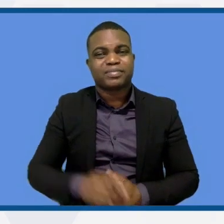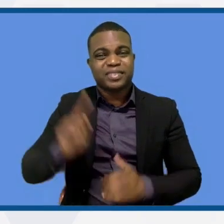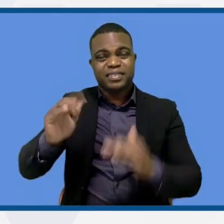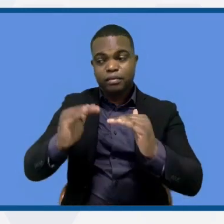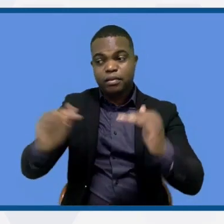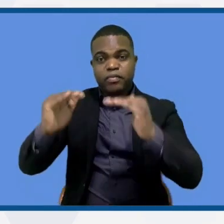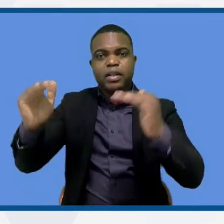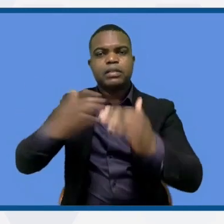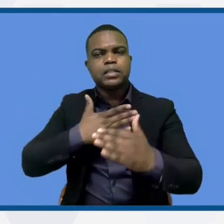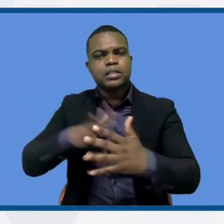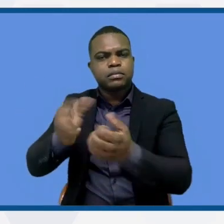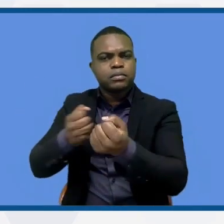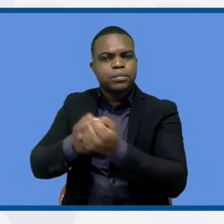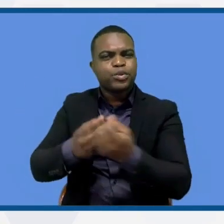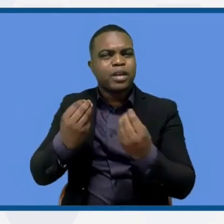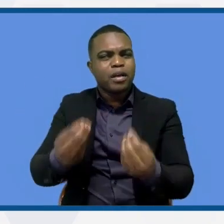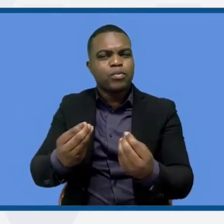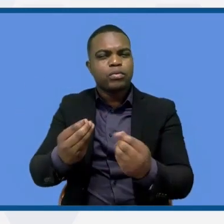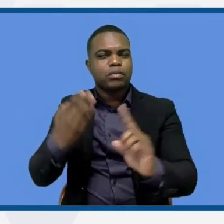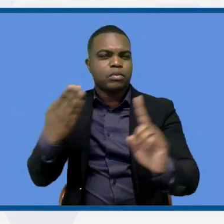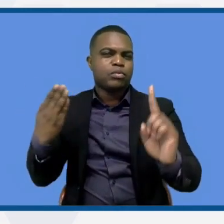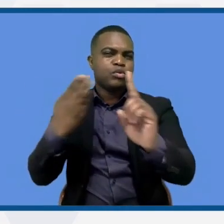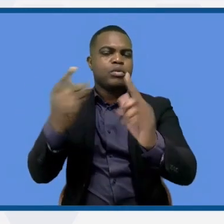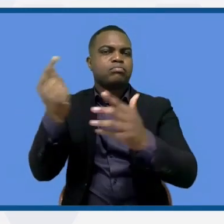successful. It also has some success